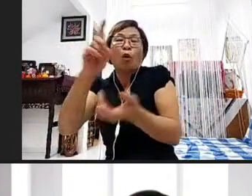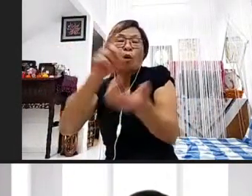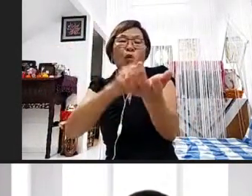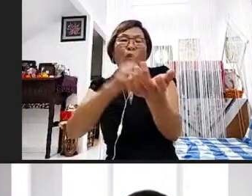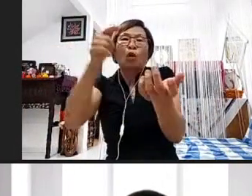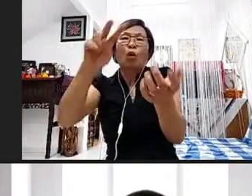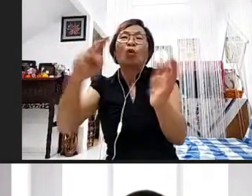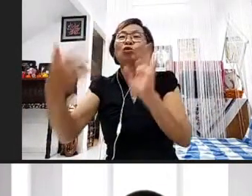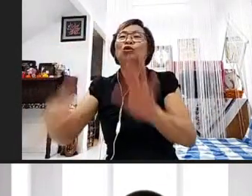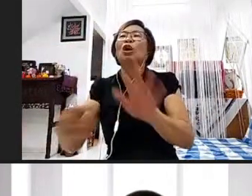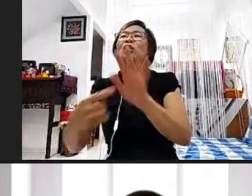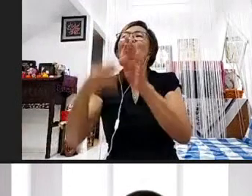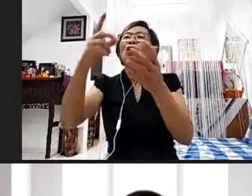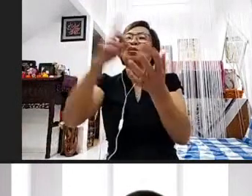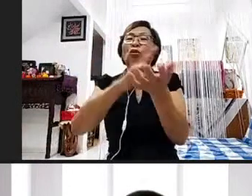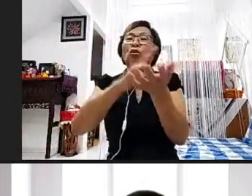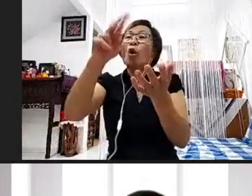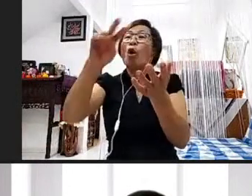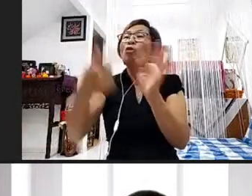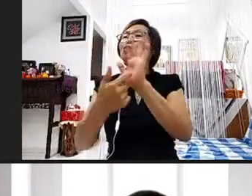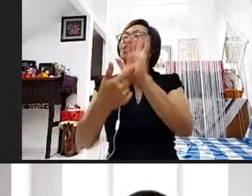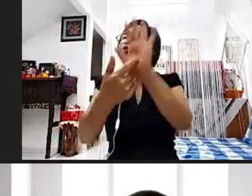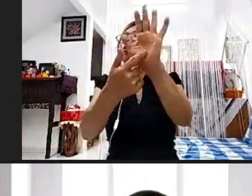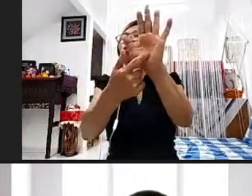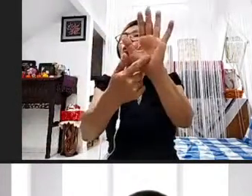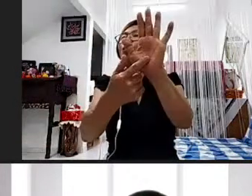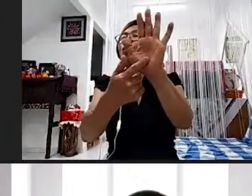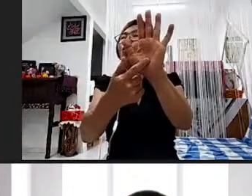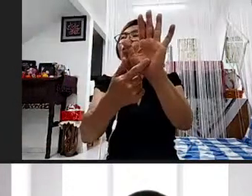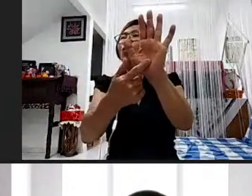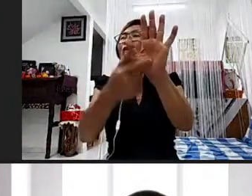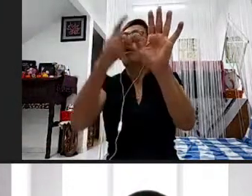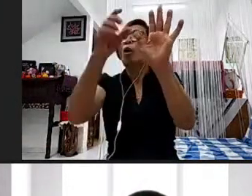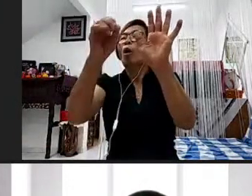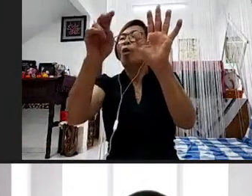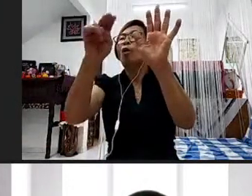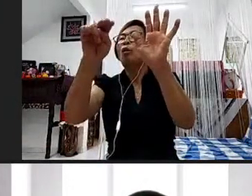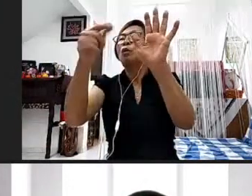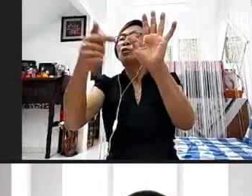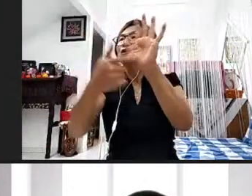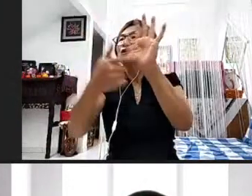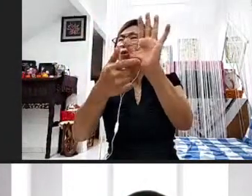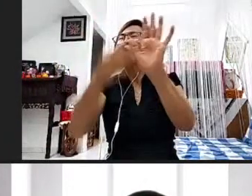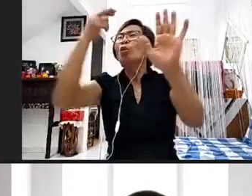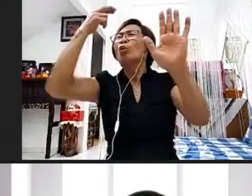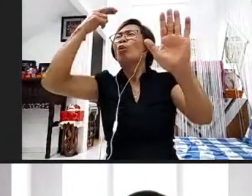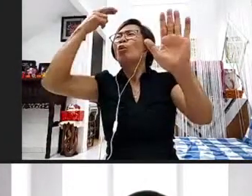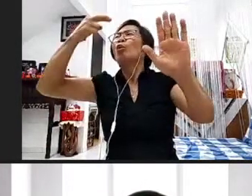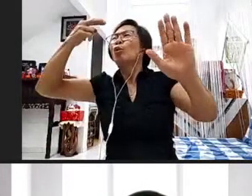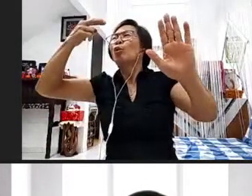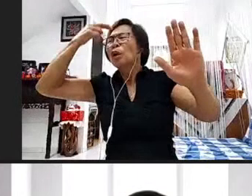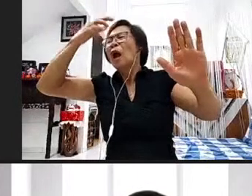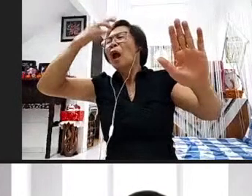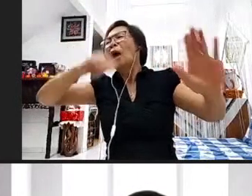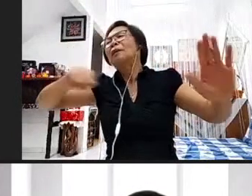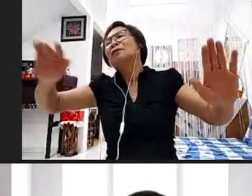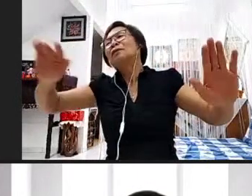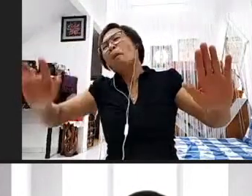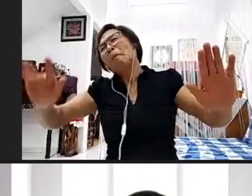demonstrated, how what we call it is the reason and compassion can work